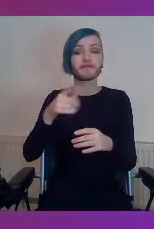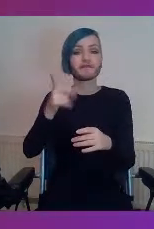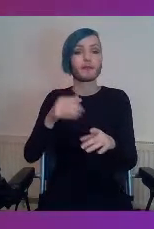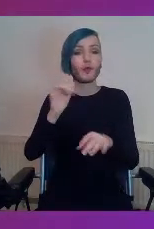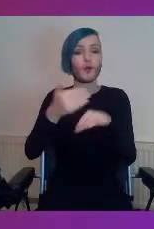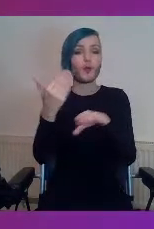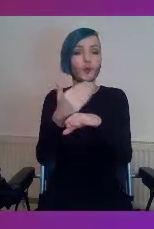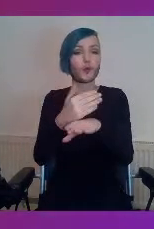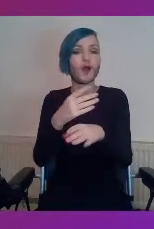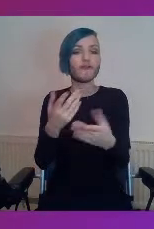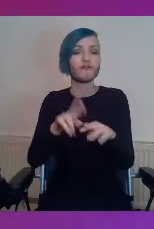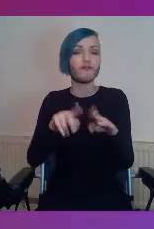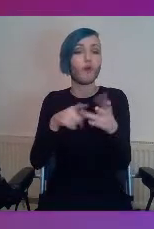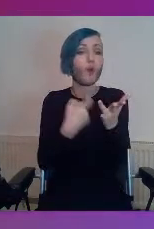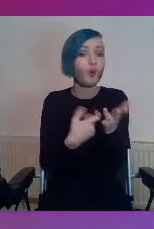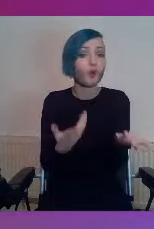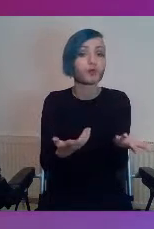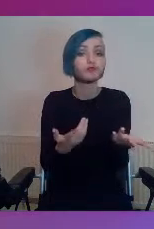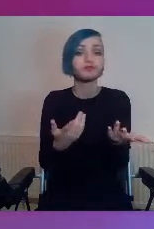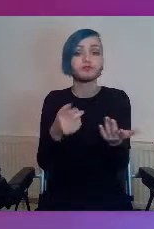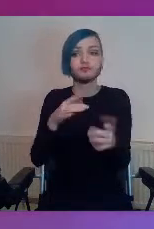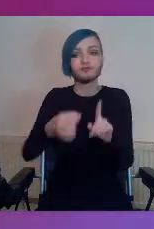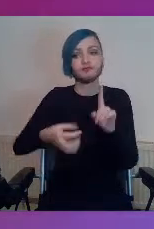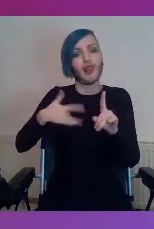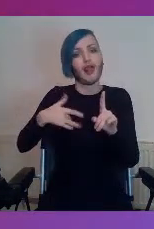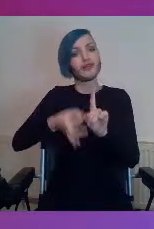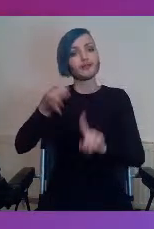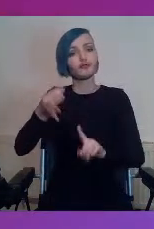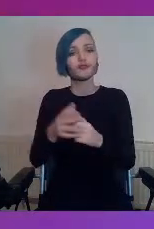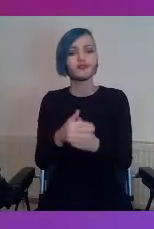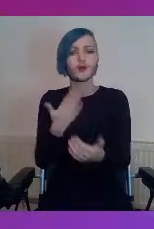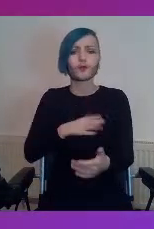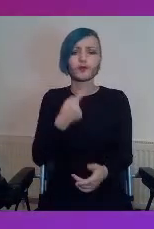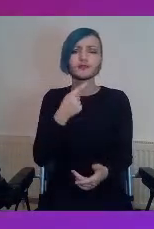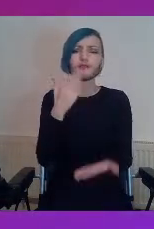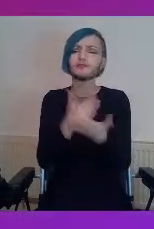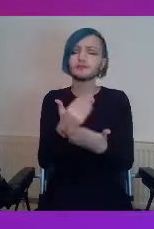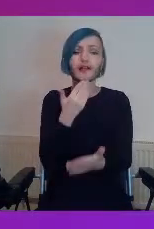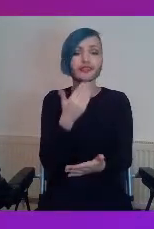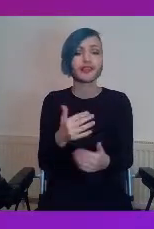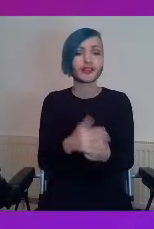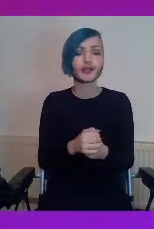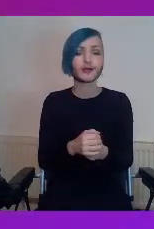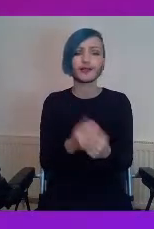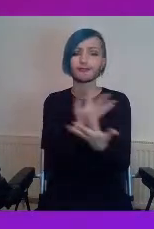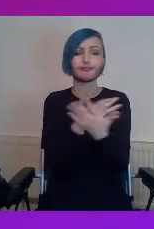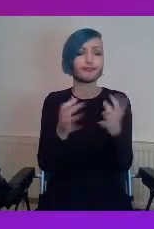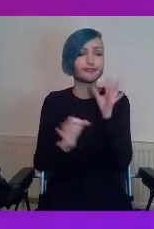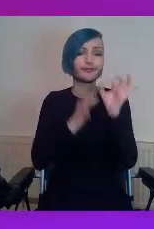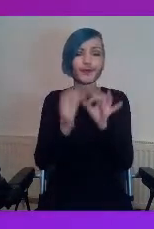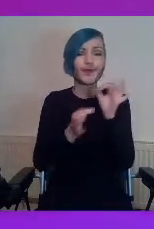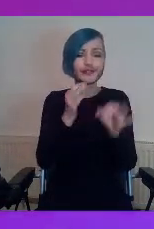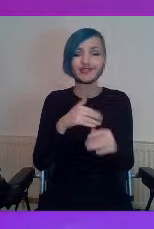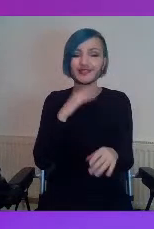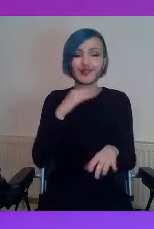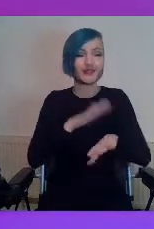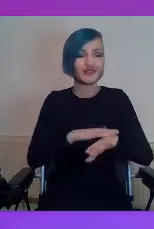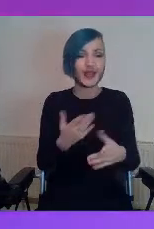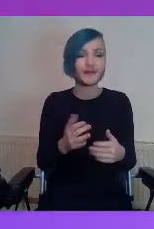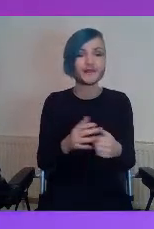this, I just want to, again, thank you, and I'm sure the audience does. We're getting loads more questions, which we don't have time for, but you